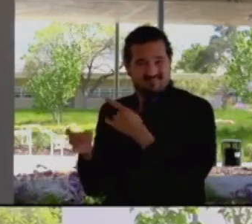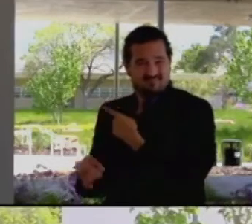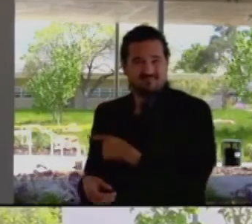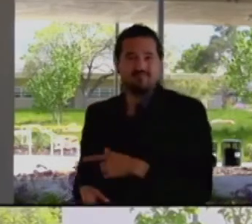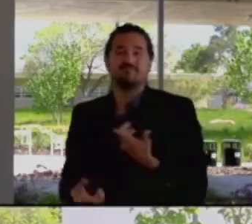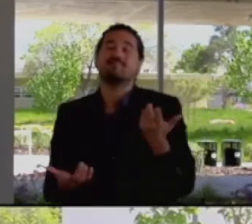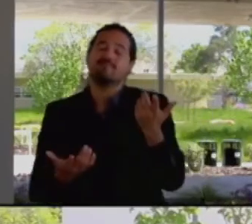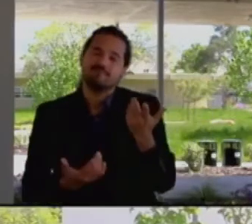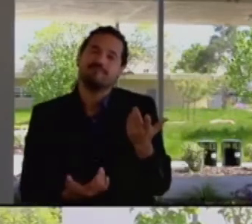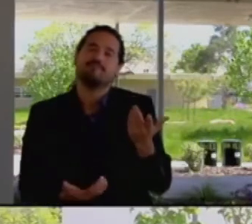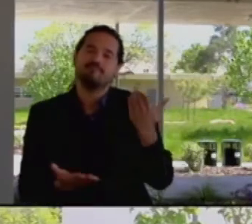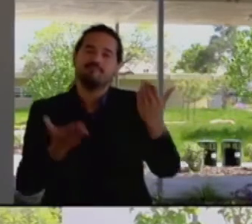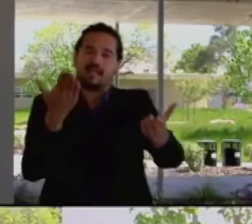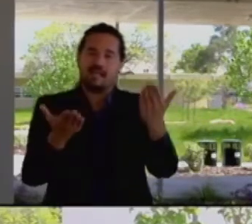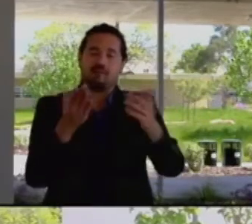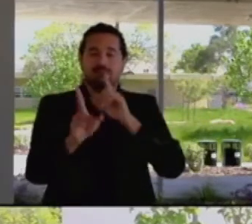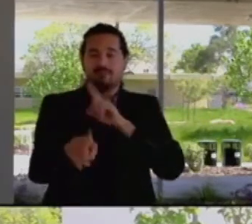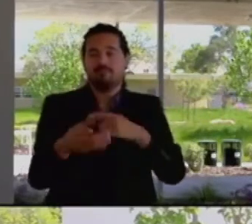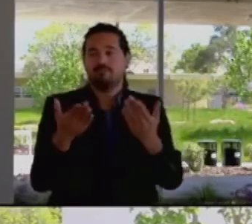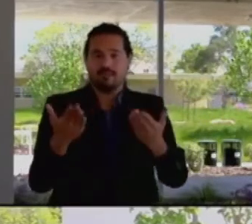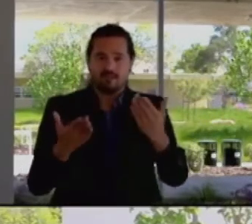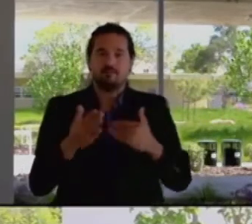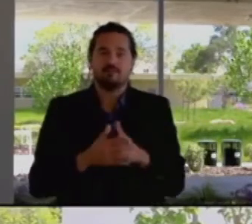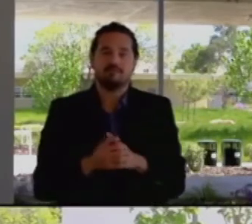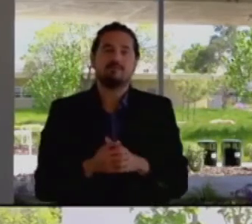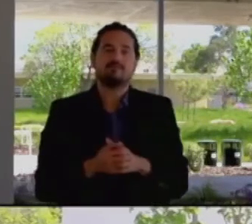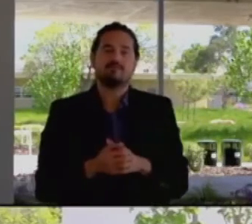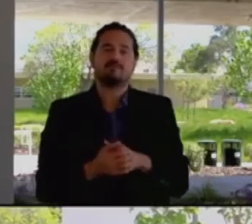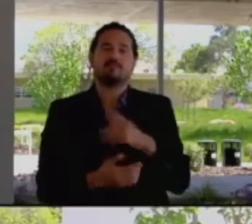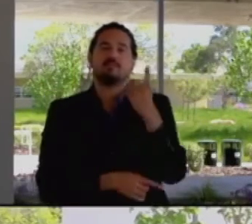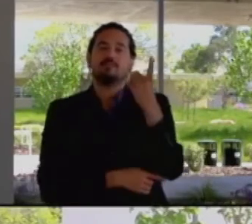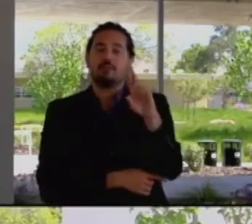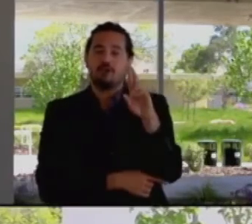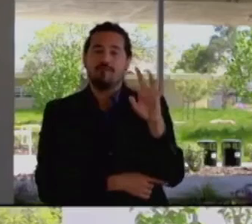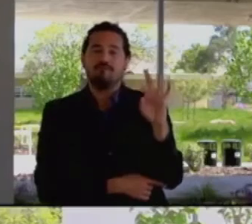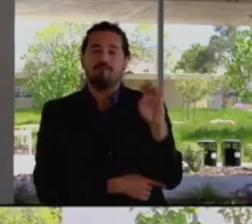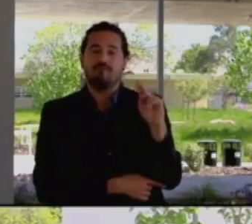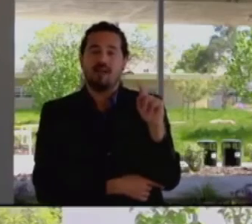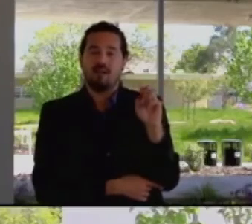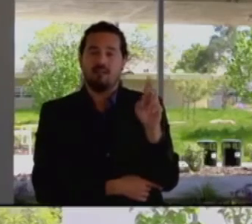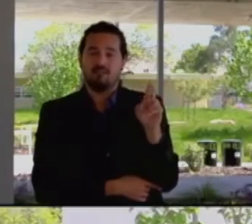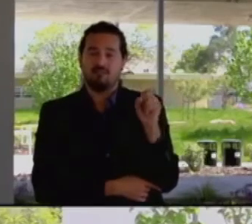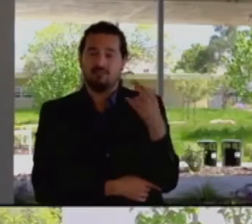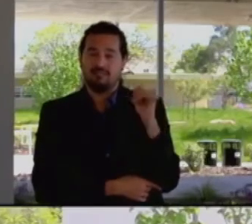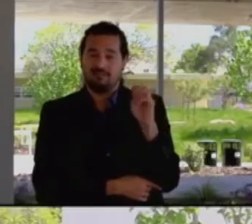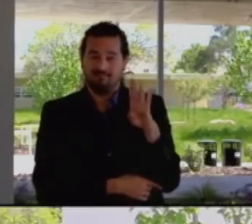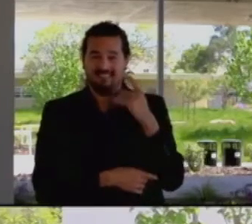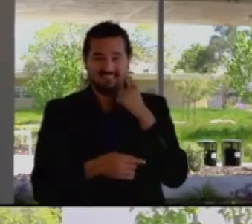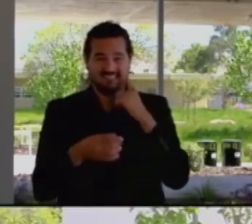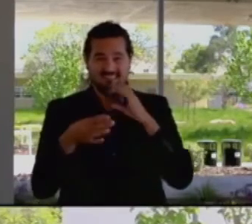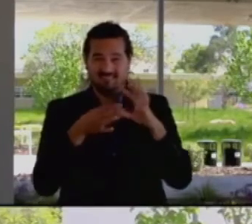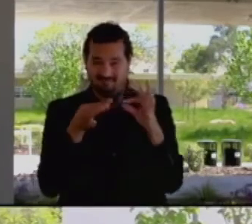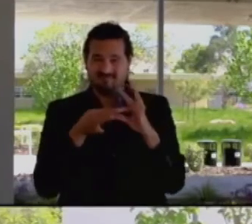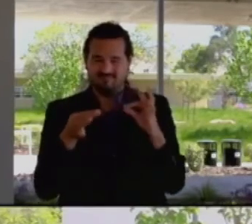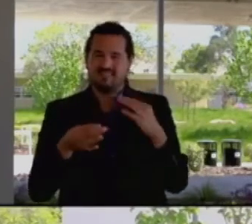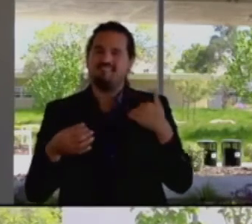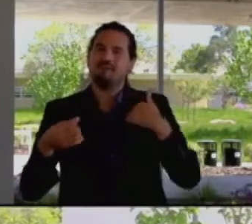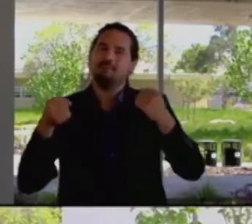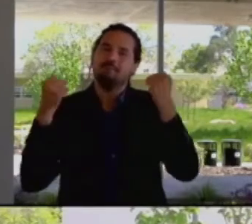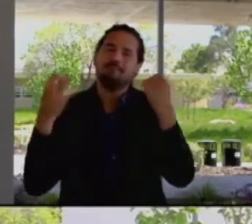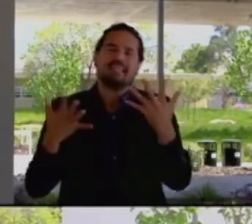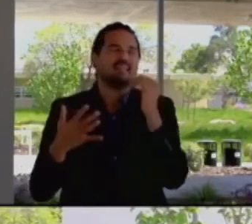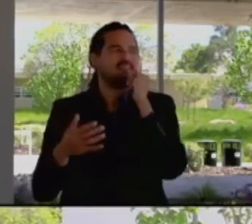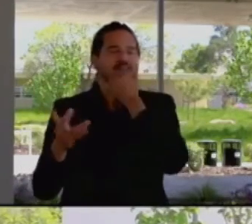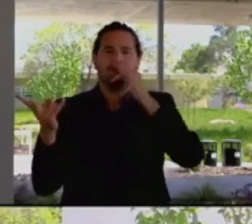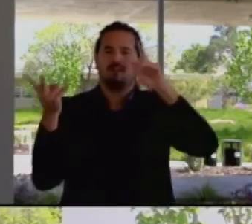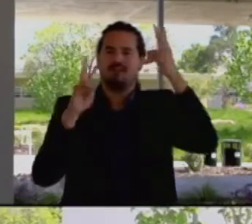on the notion that I think there's some misinformation about, you've already had it. If you've already had COVID, why